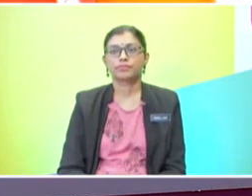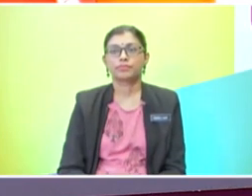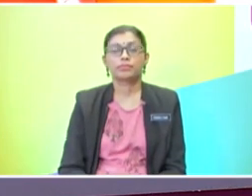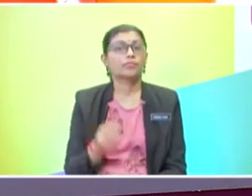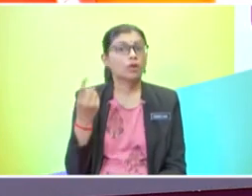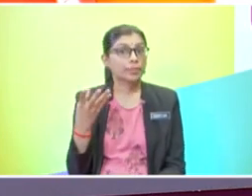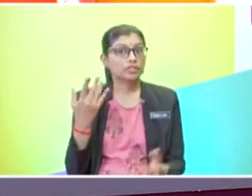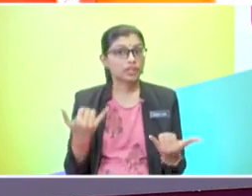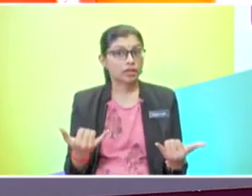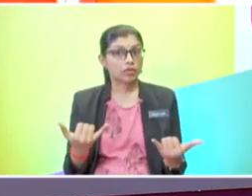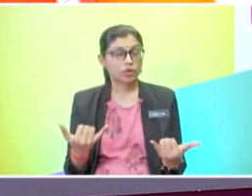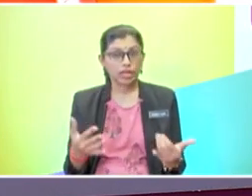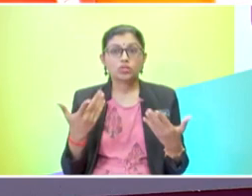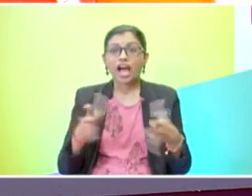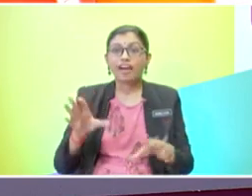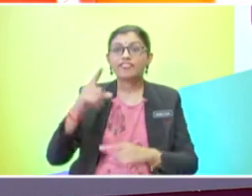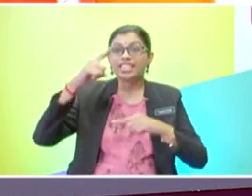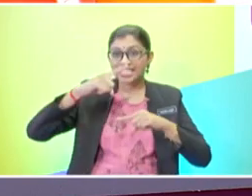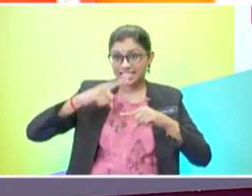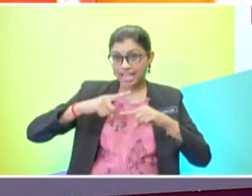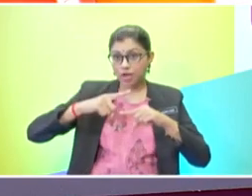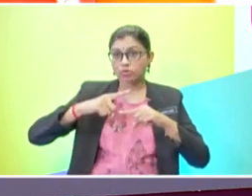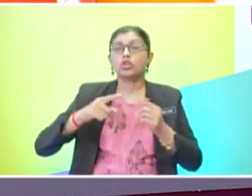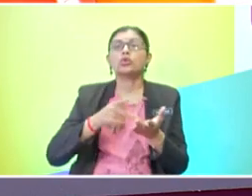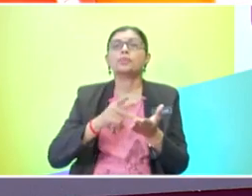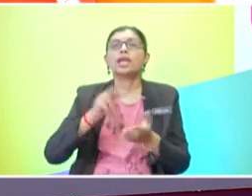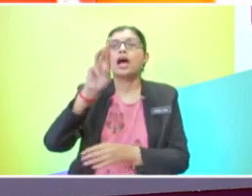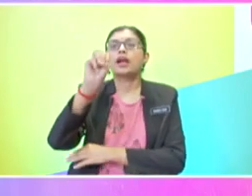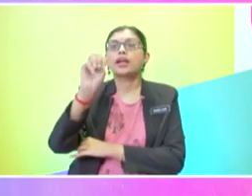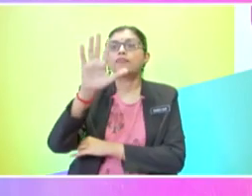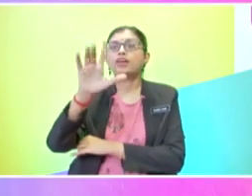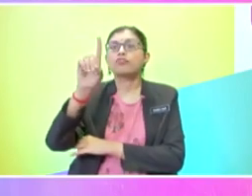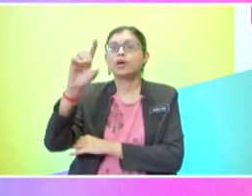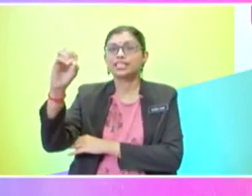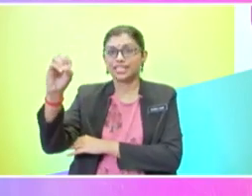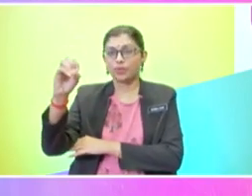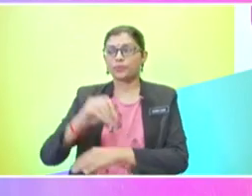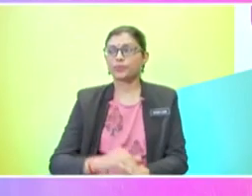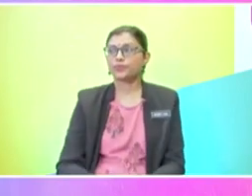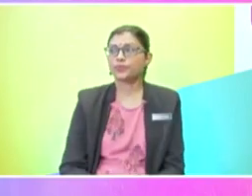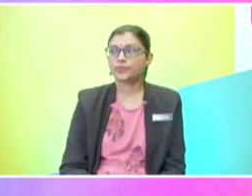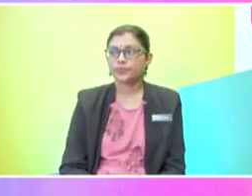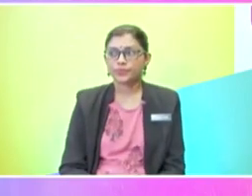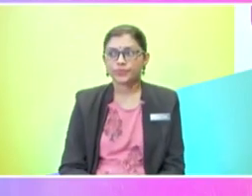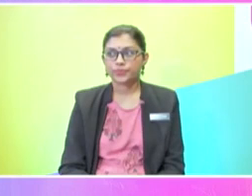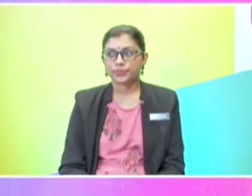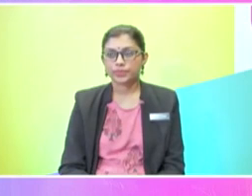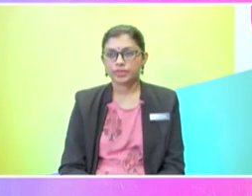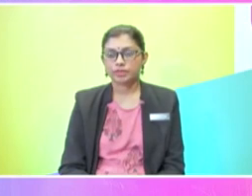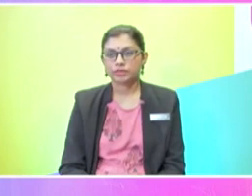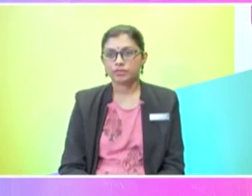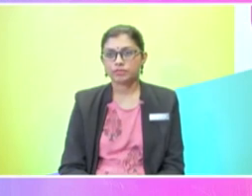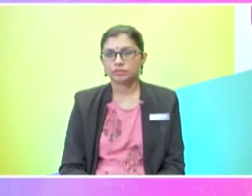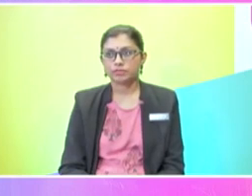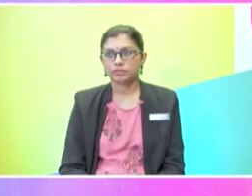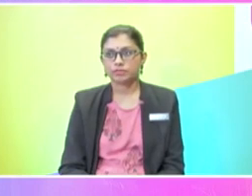watch alone is 510 ringgit. Now for question A, calculate Emelina's total purchase. That means that